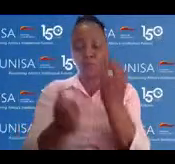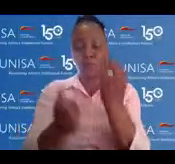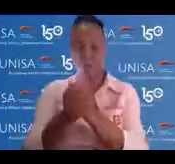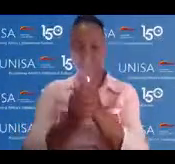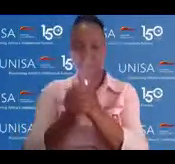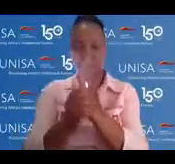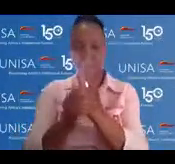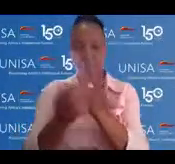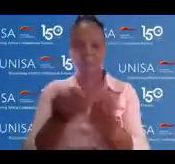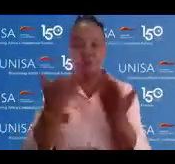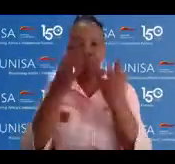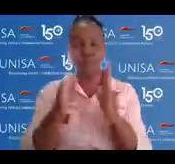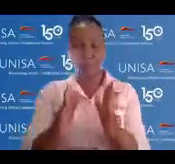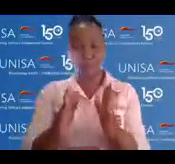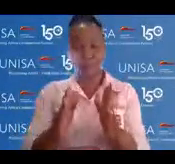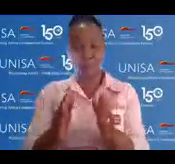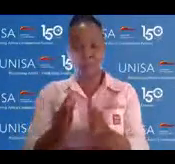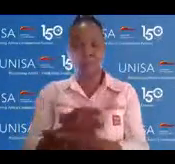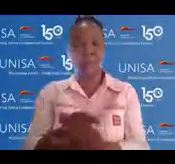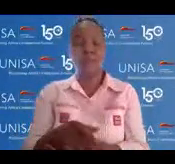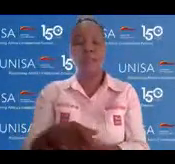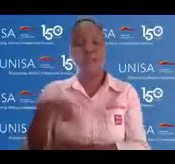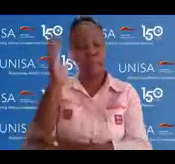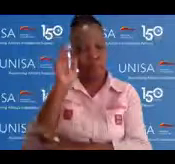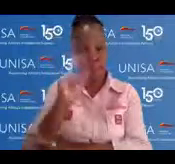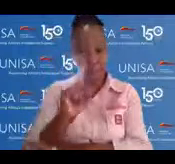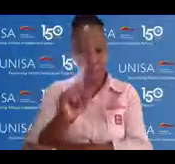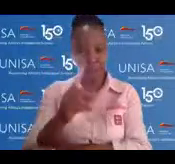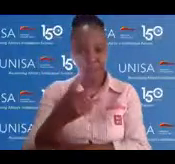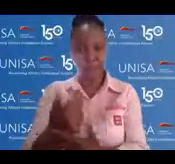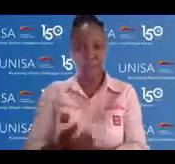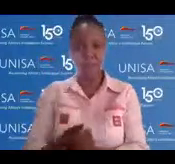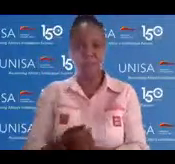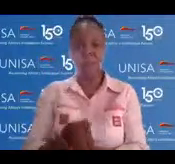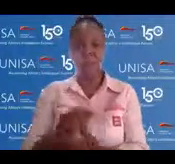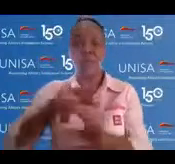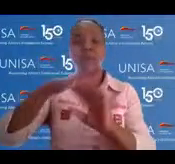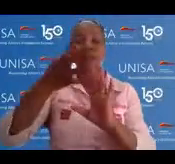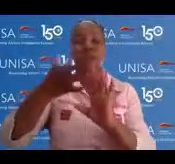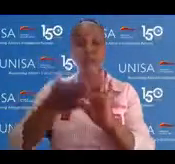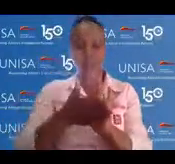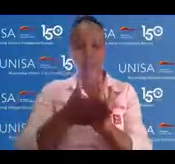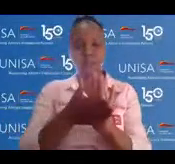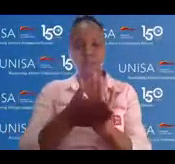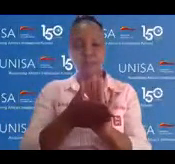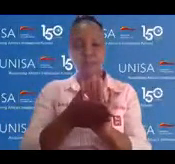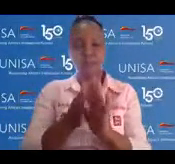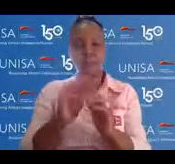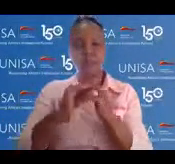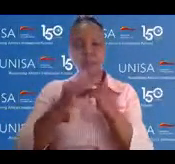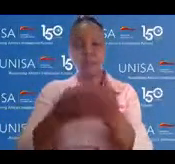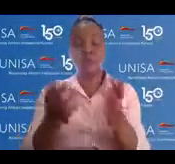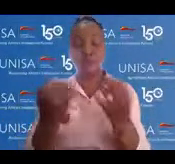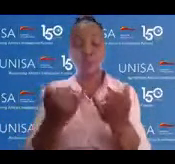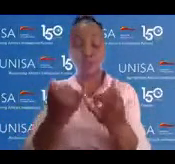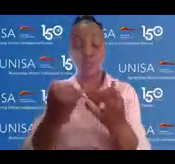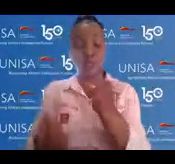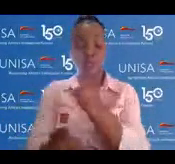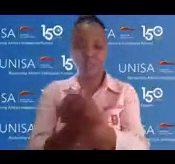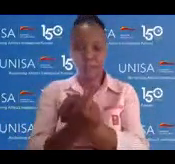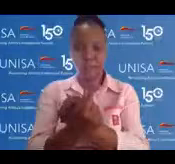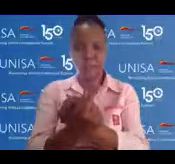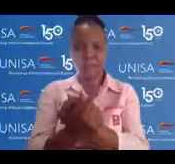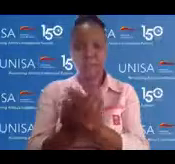Student, note that everything that will be covered in today's session is available